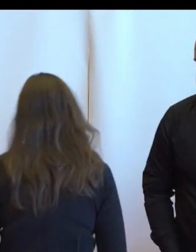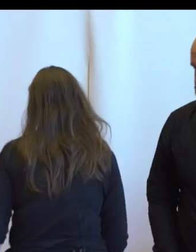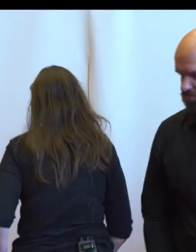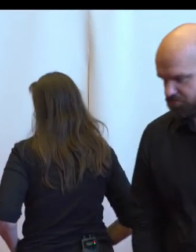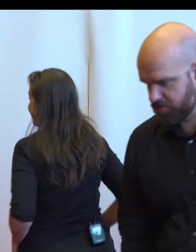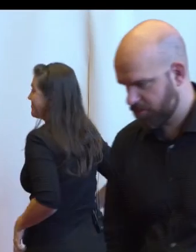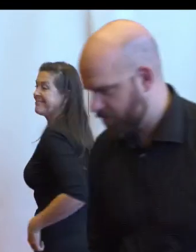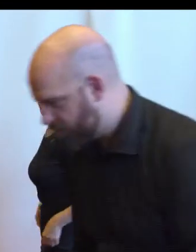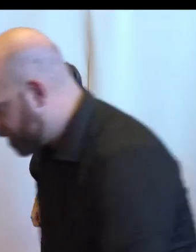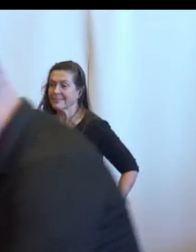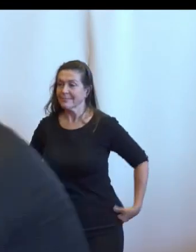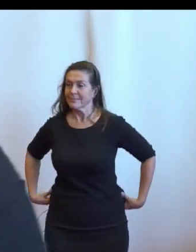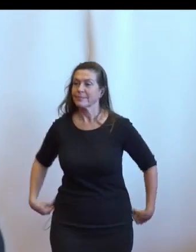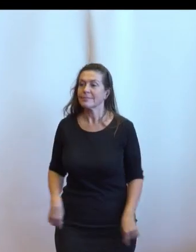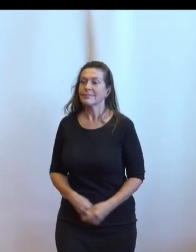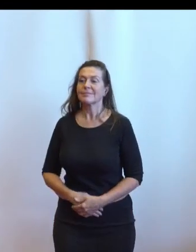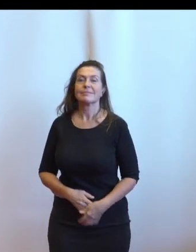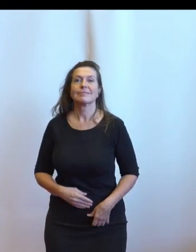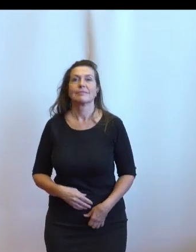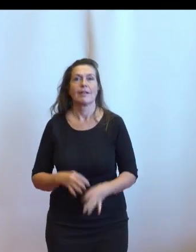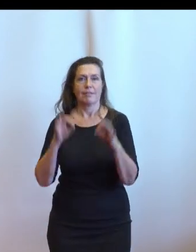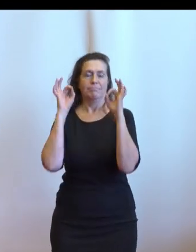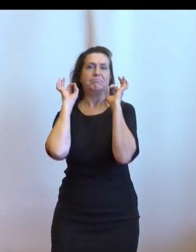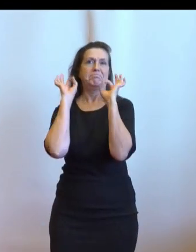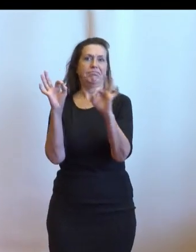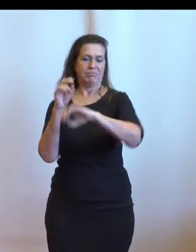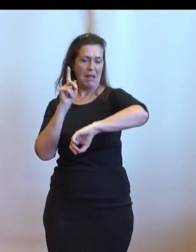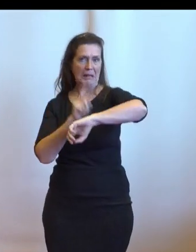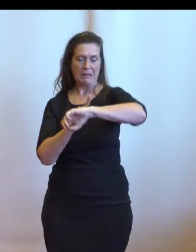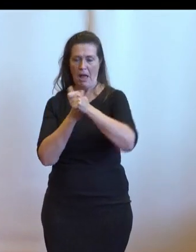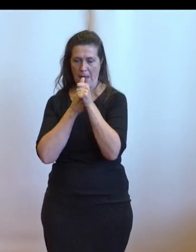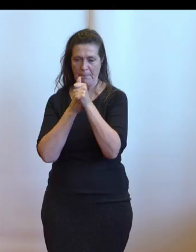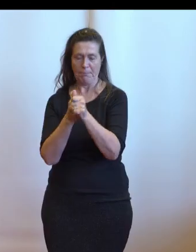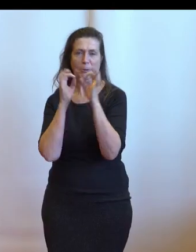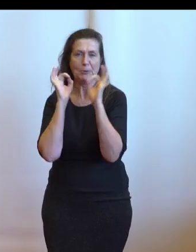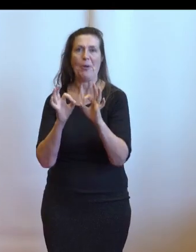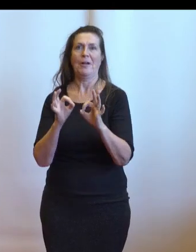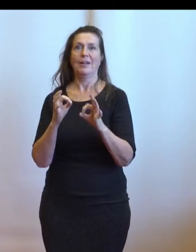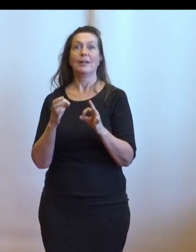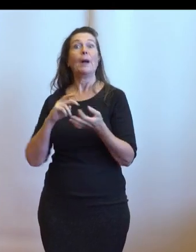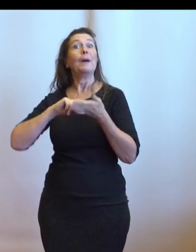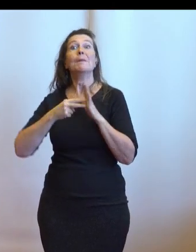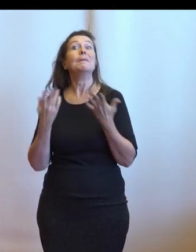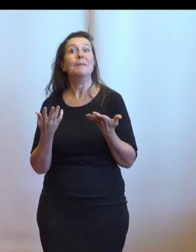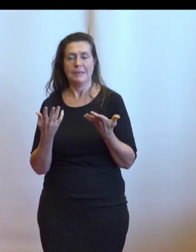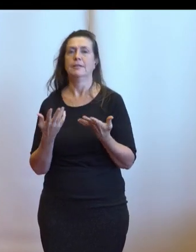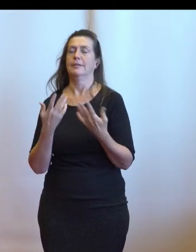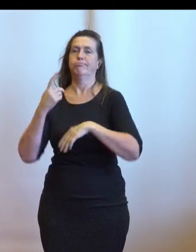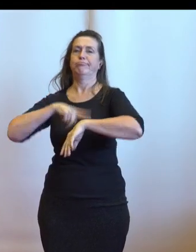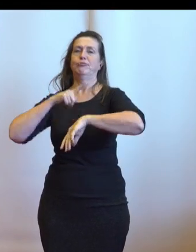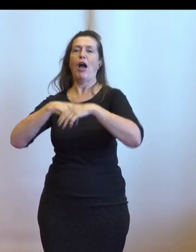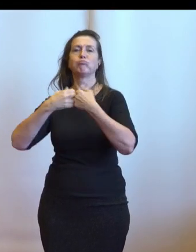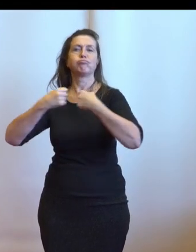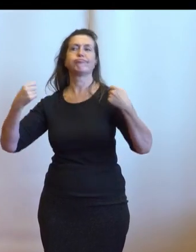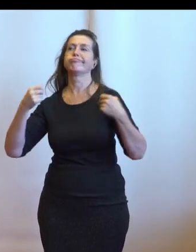Thank you, Neil. And we're doing fantastic on time, so there'll still be plenty of time for questions. Finally,